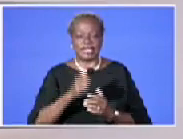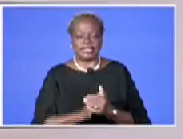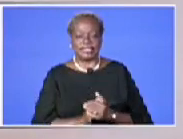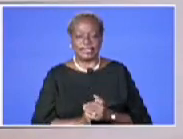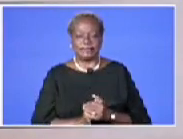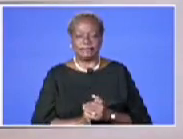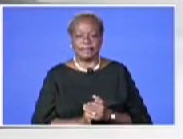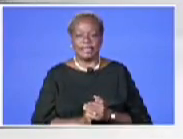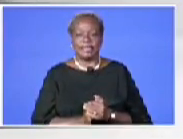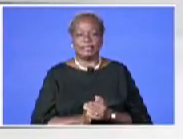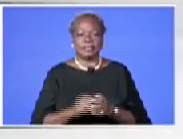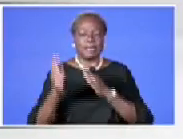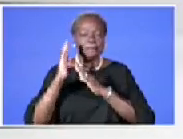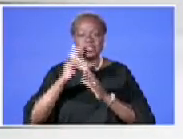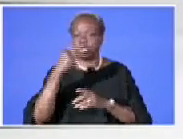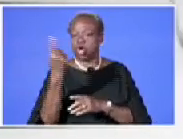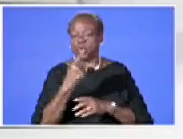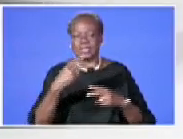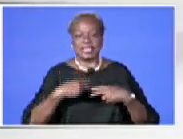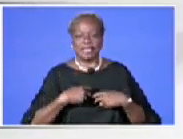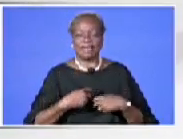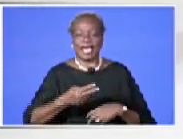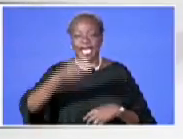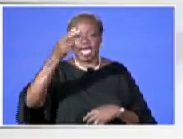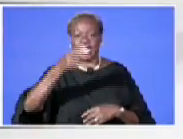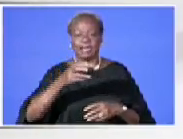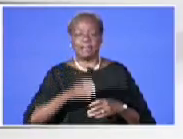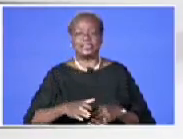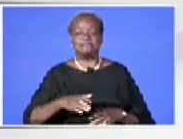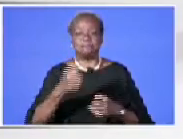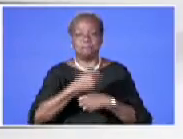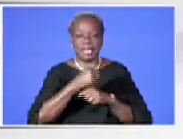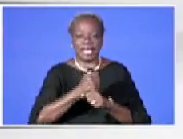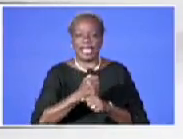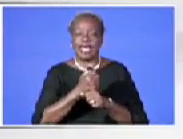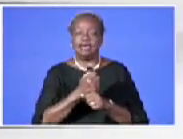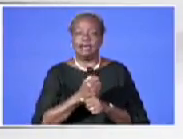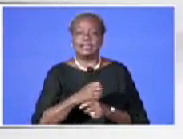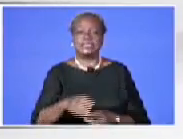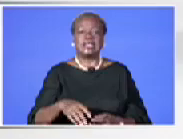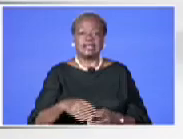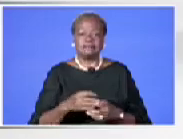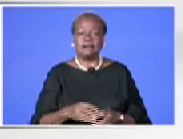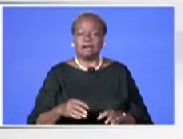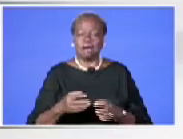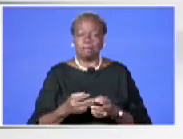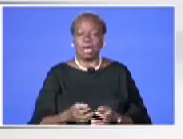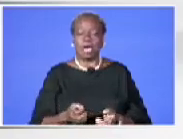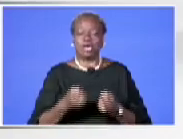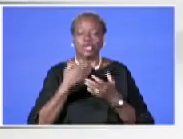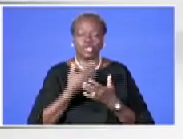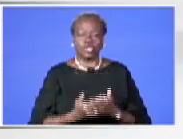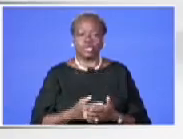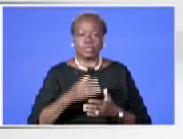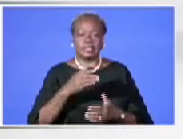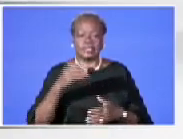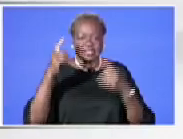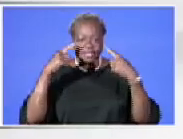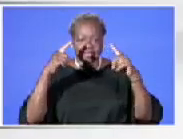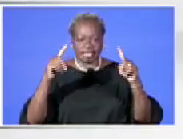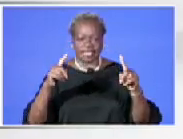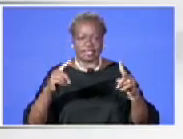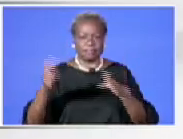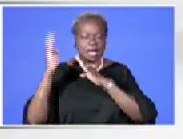had high compliance. The Bahamas has made significant progress with its vaccination program, for example, and you have